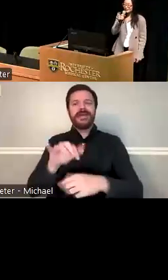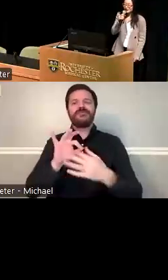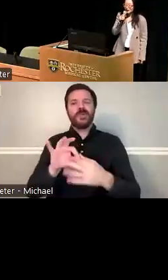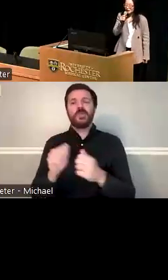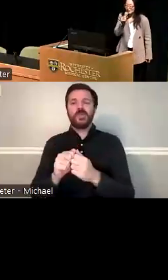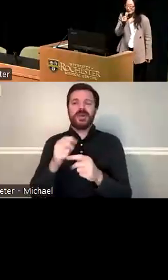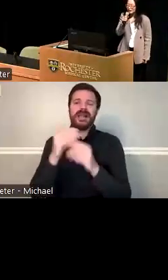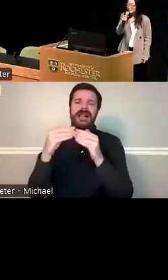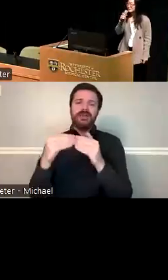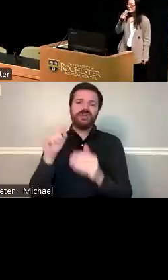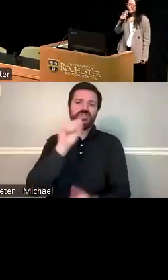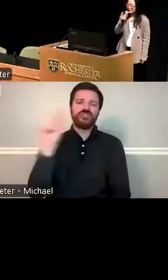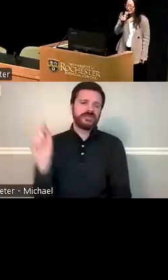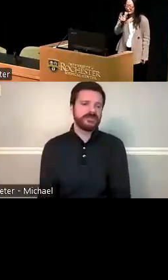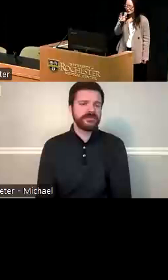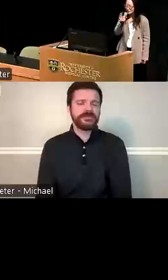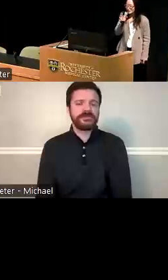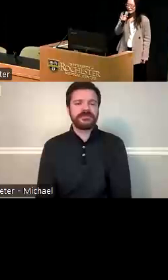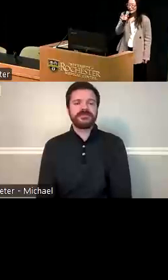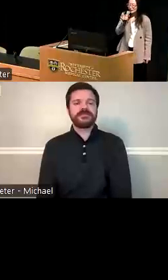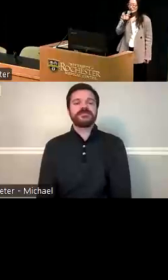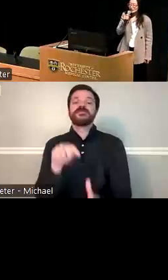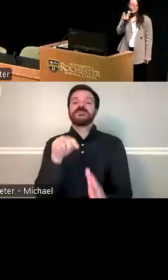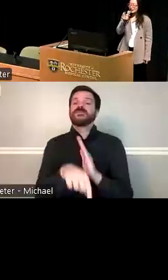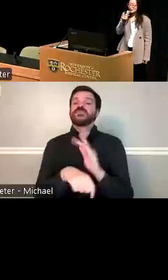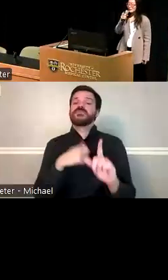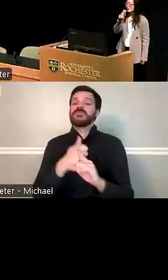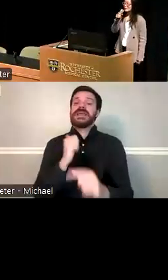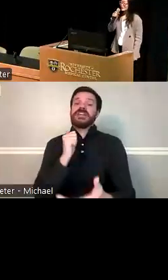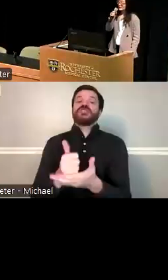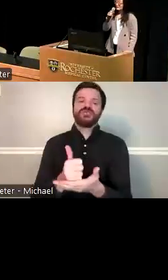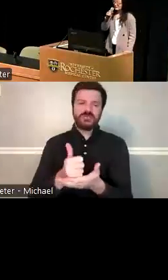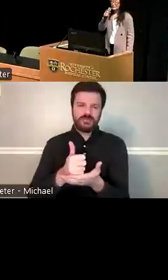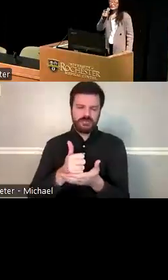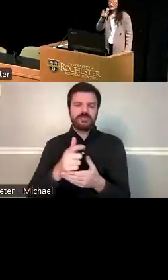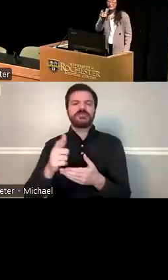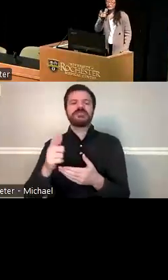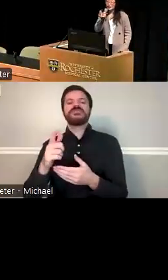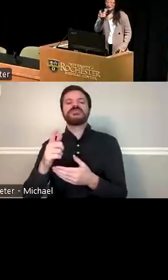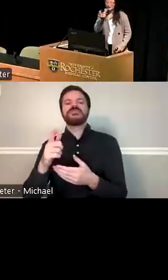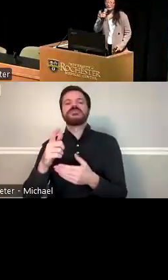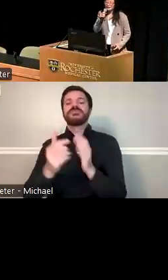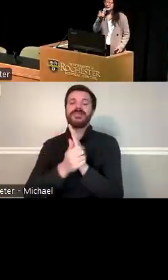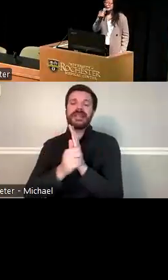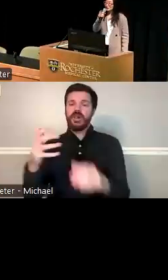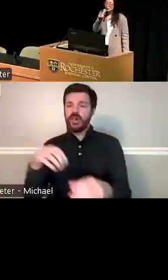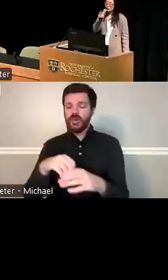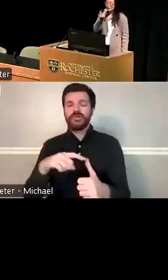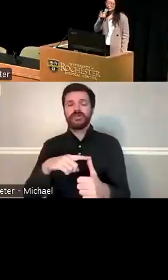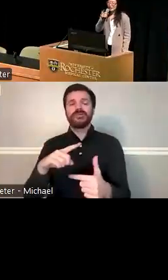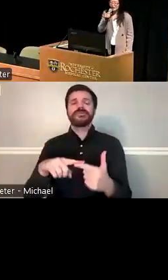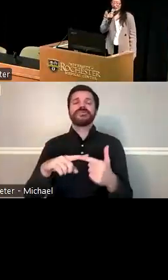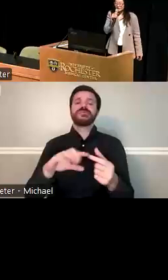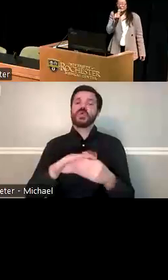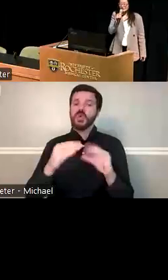leadership. When it comes to suicide intervention, they used the skills of eliciting